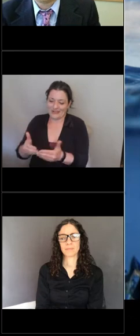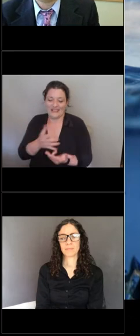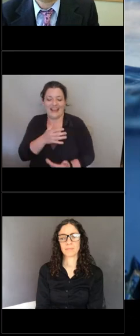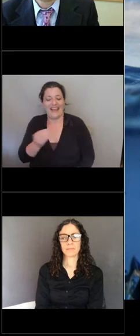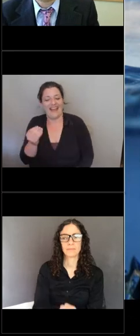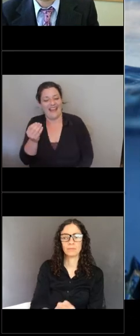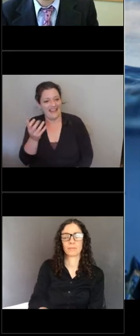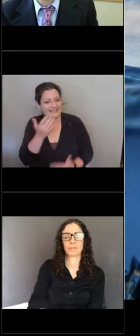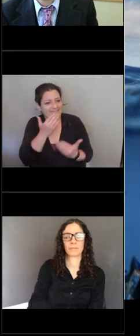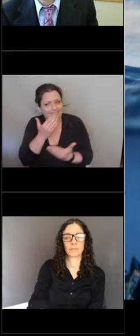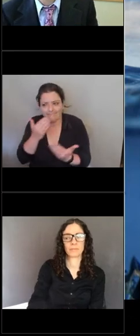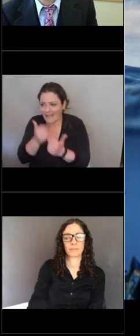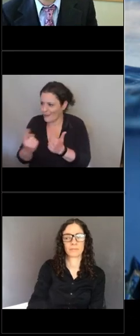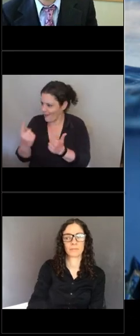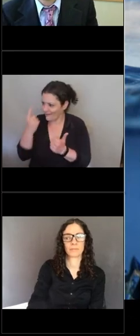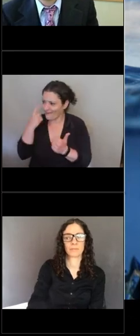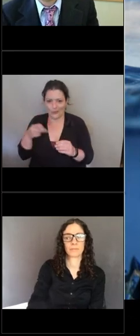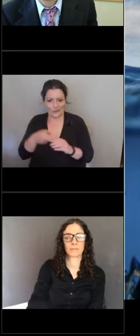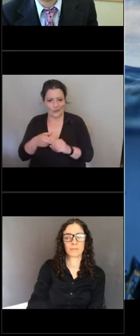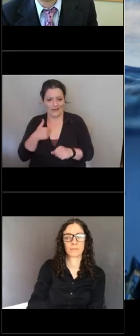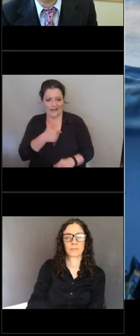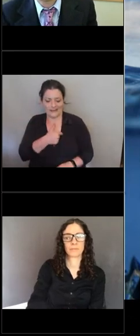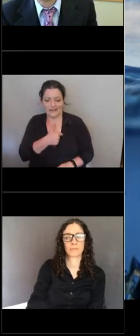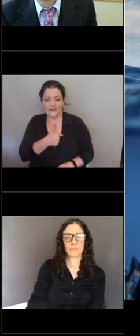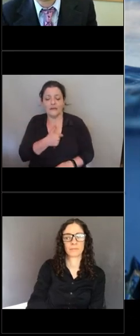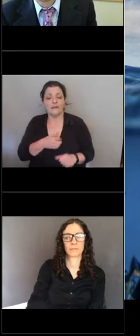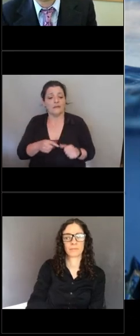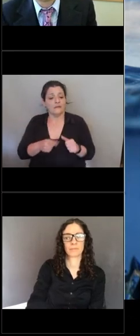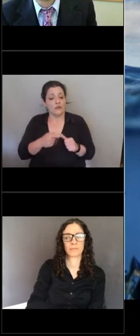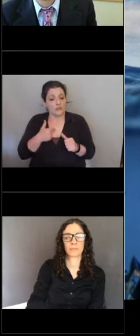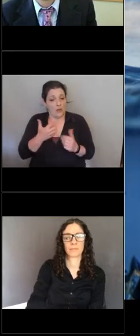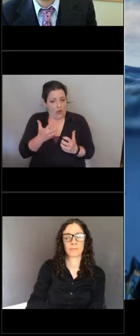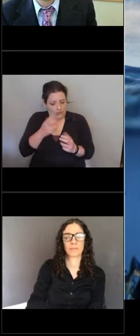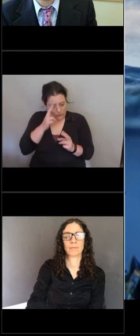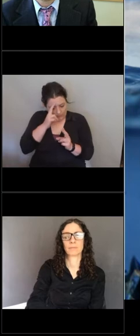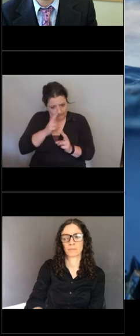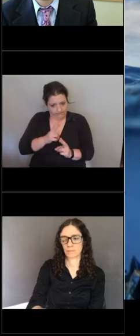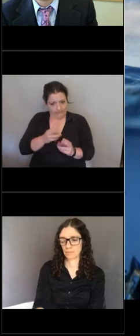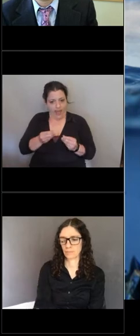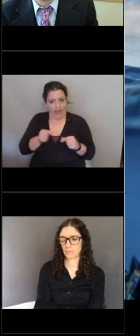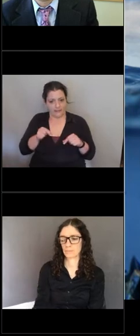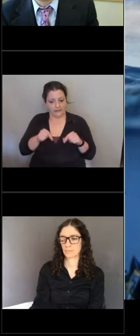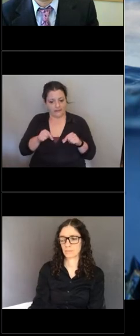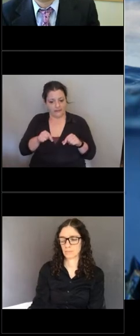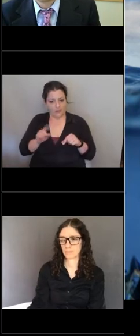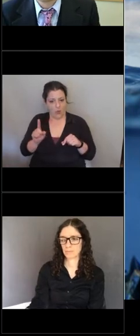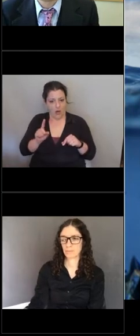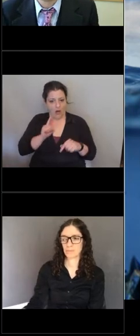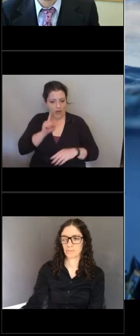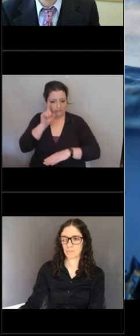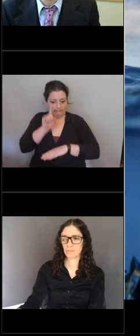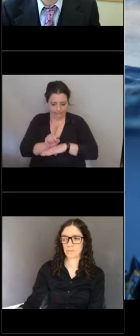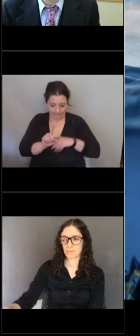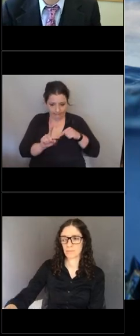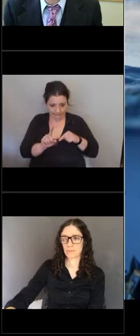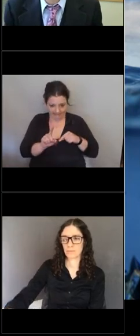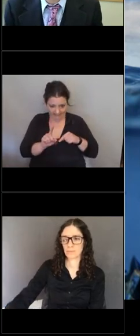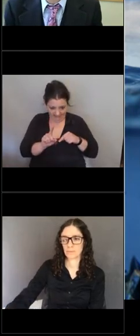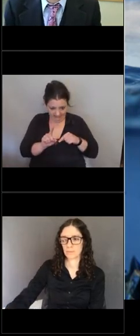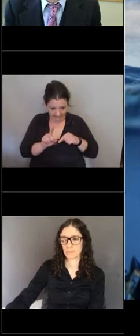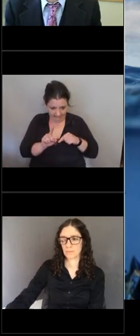begin, I would like to take a moment to pay homage to the land upon which I'm speaking to you from. Although originally from